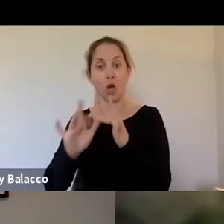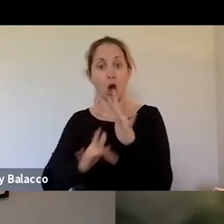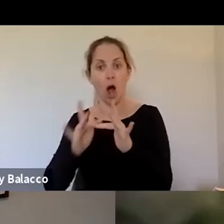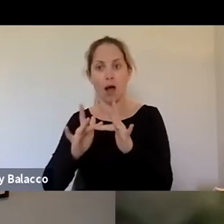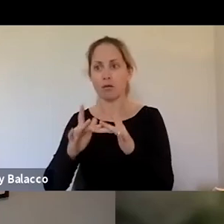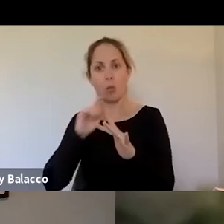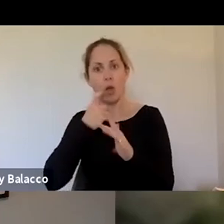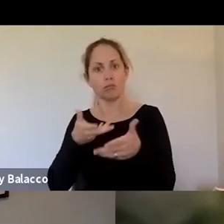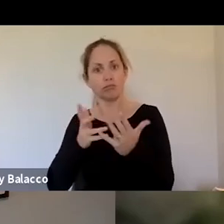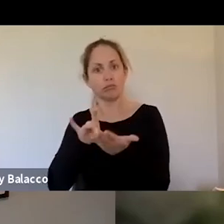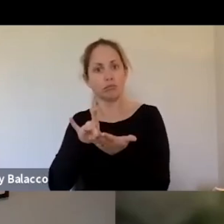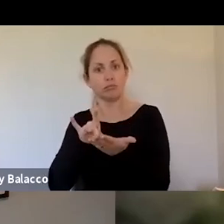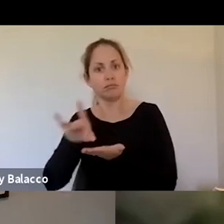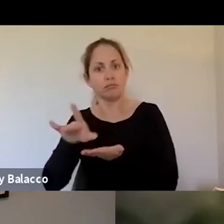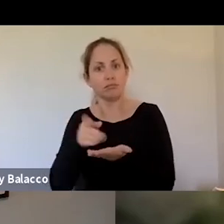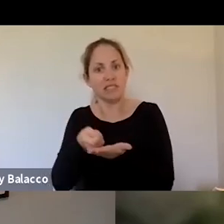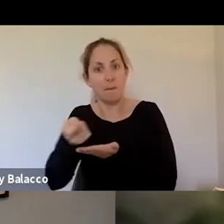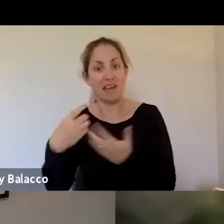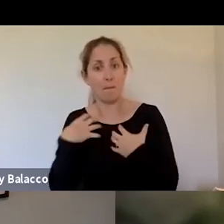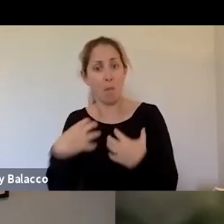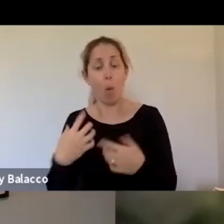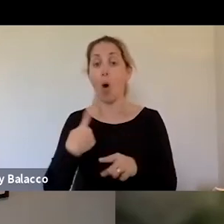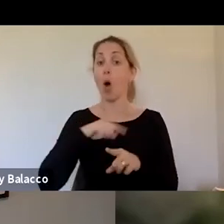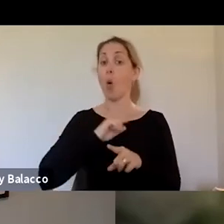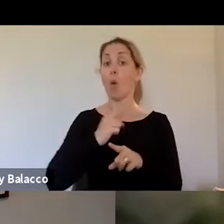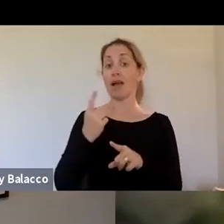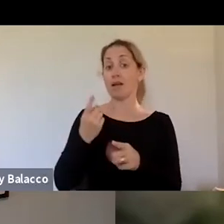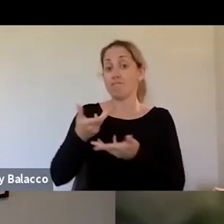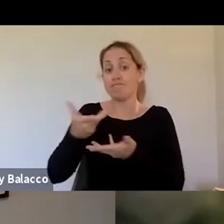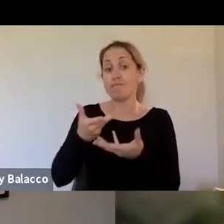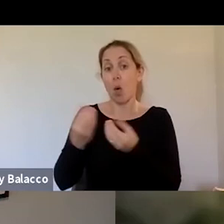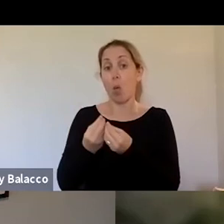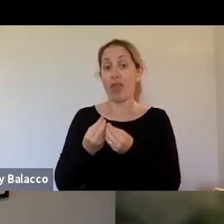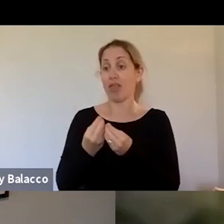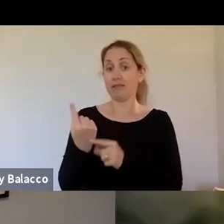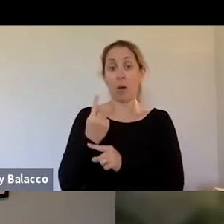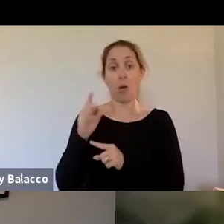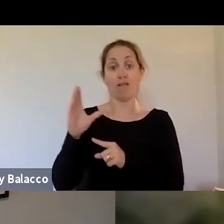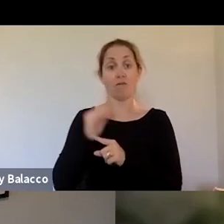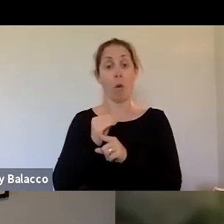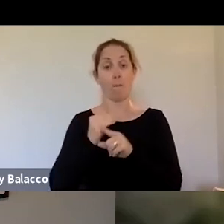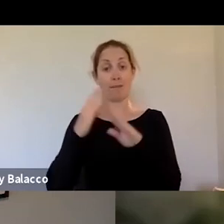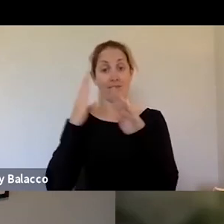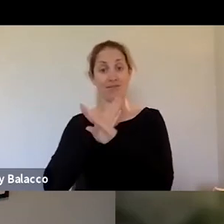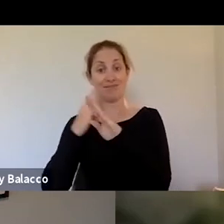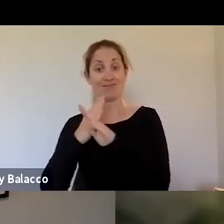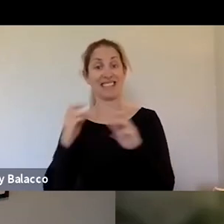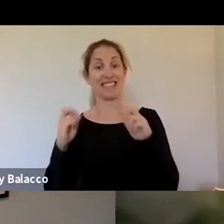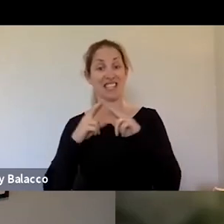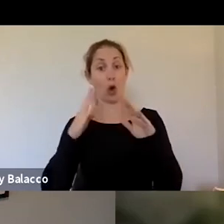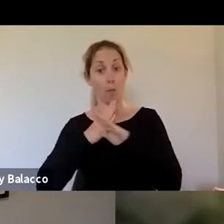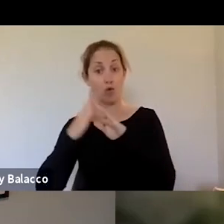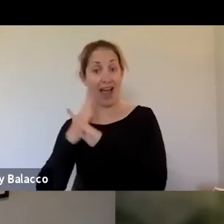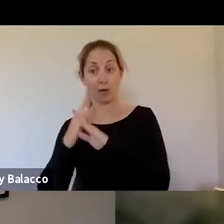we had with Stuart Buchanan from the Sydney Opera House in last month's webinar was really useful. Stuart was really open about how his team has